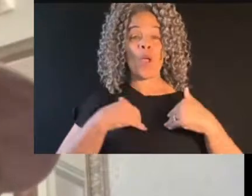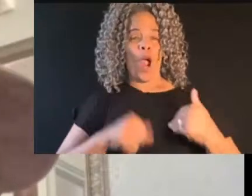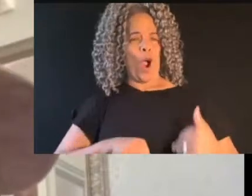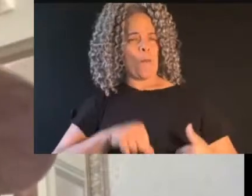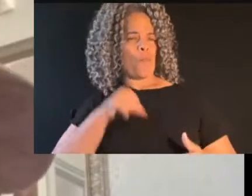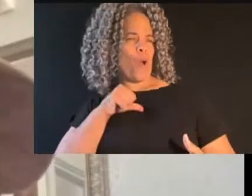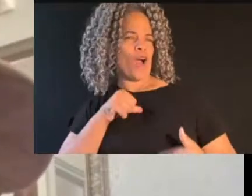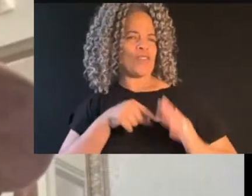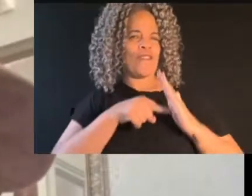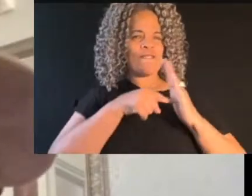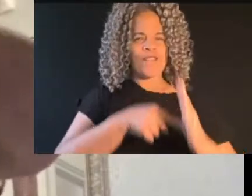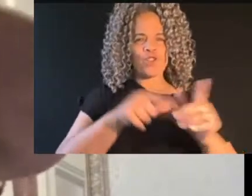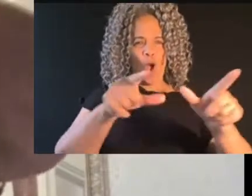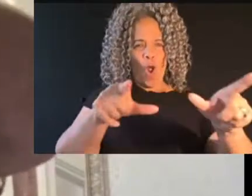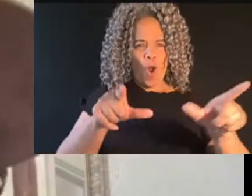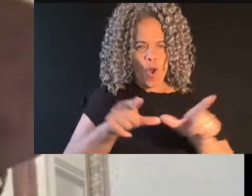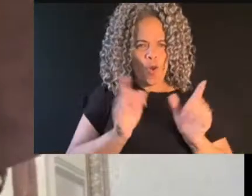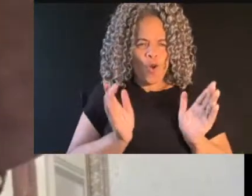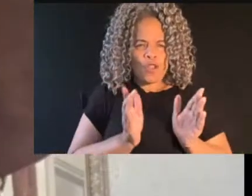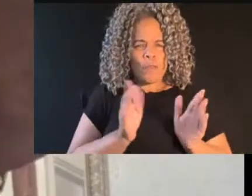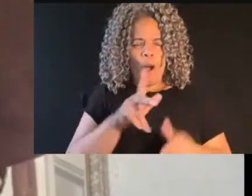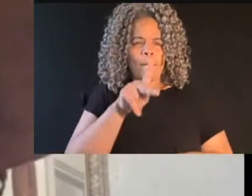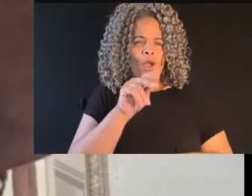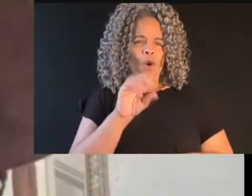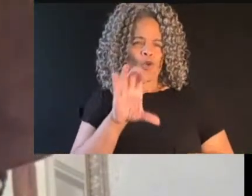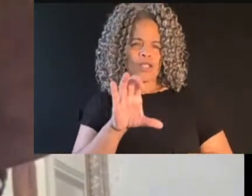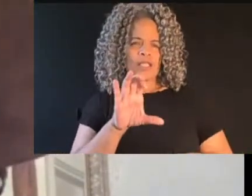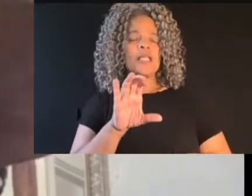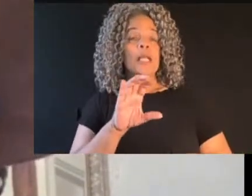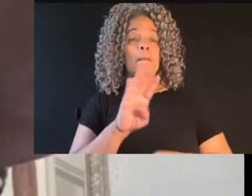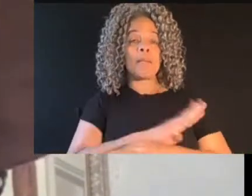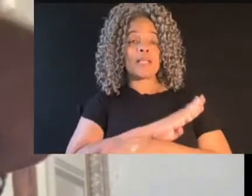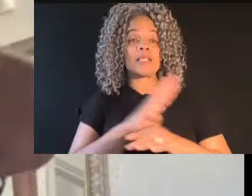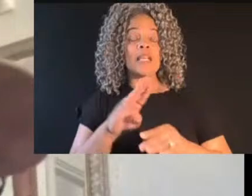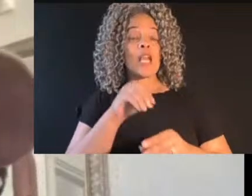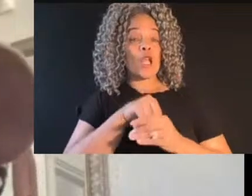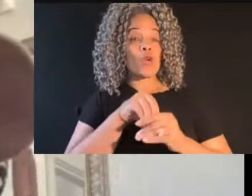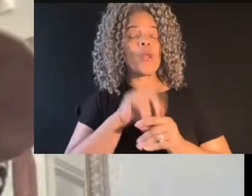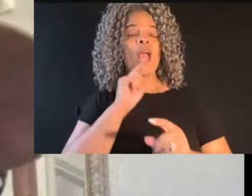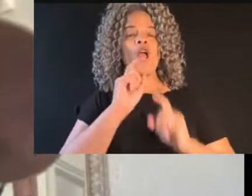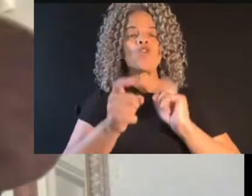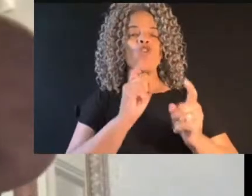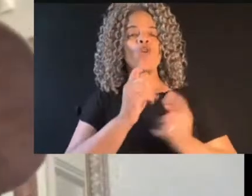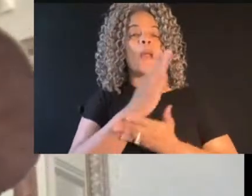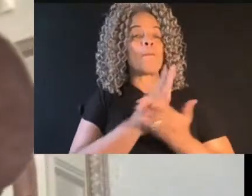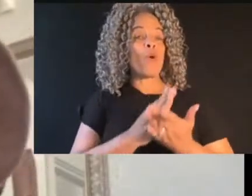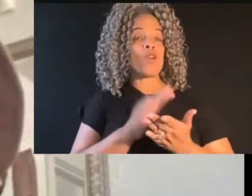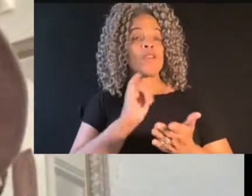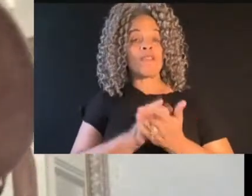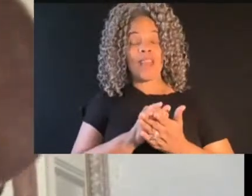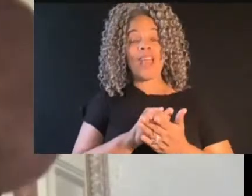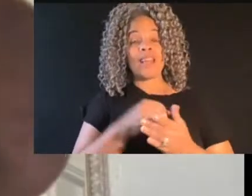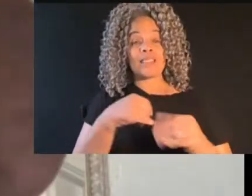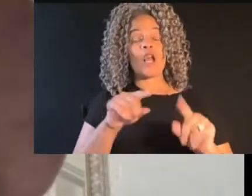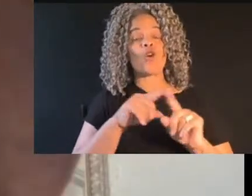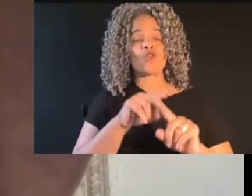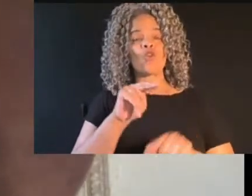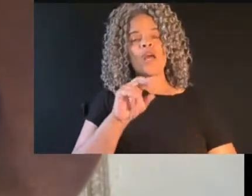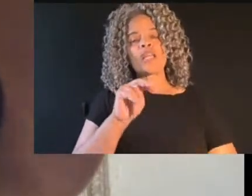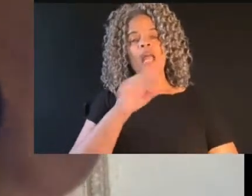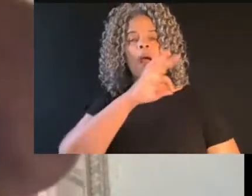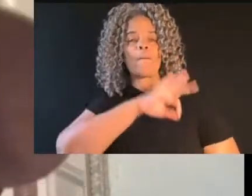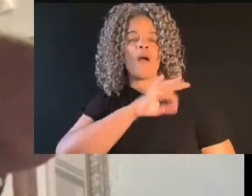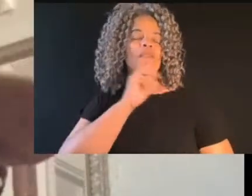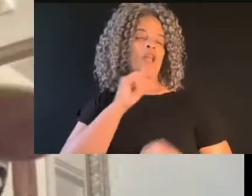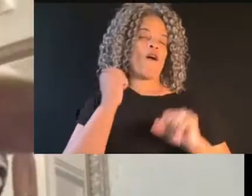feature local small POC business ingredients and donate portions of that sale to nonprofits that are